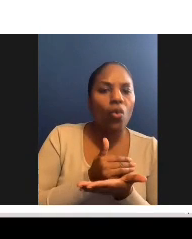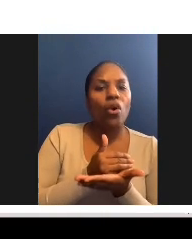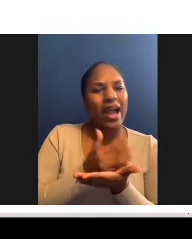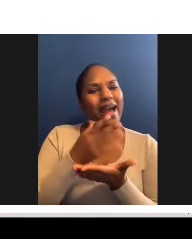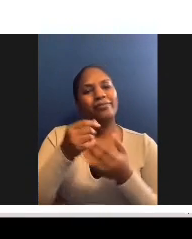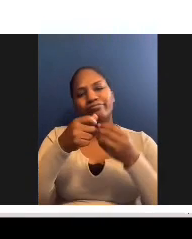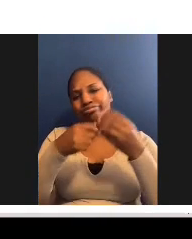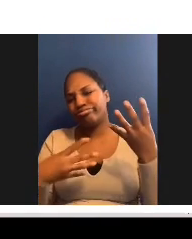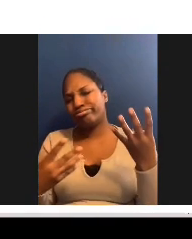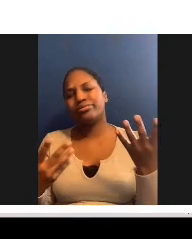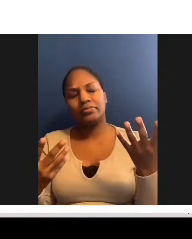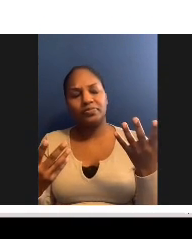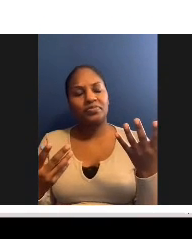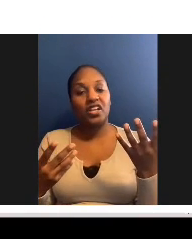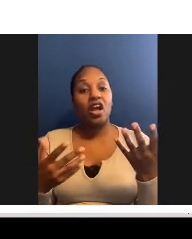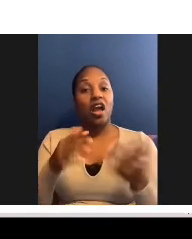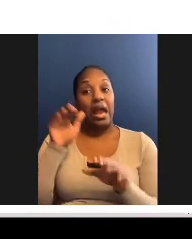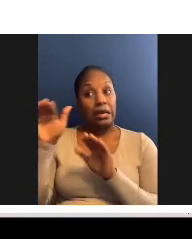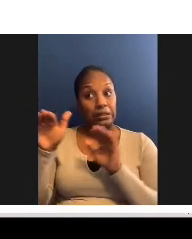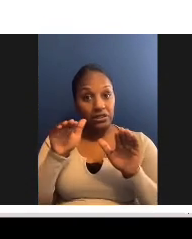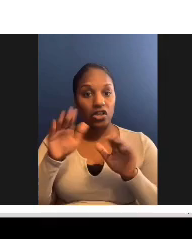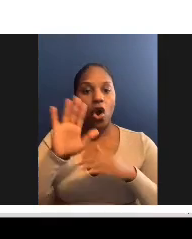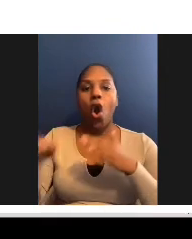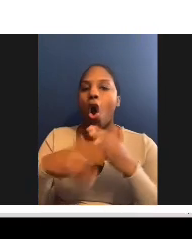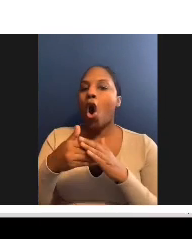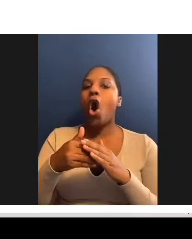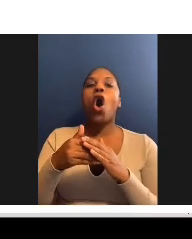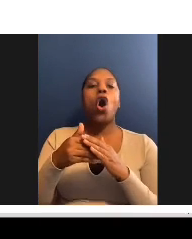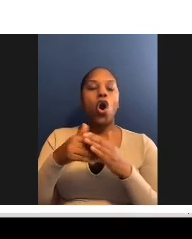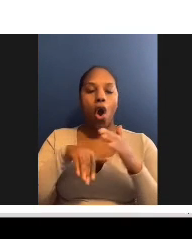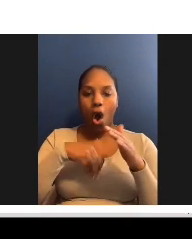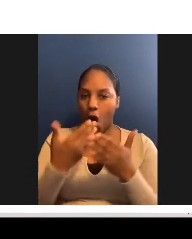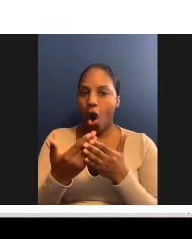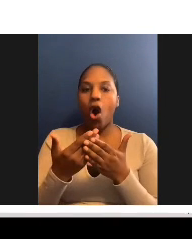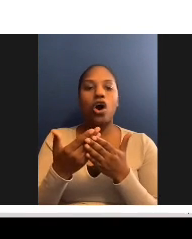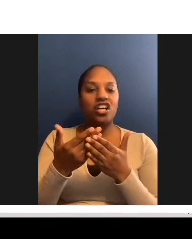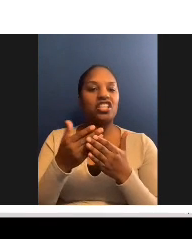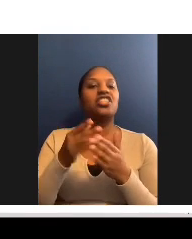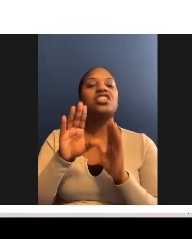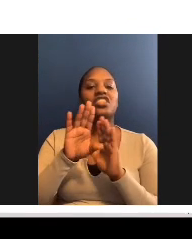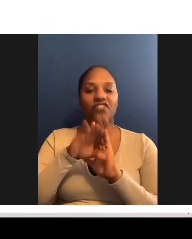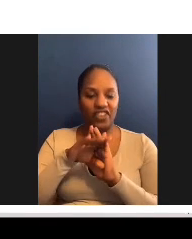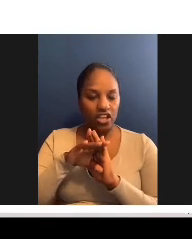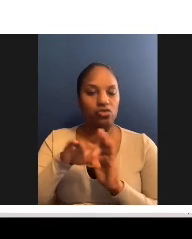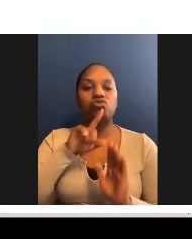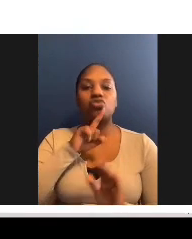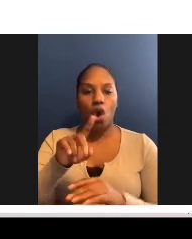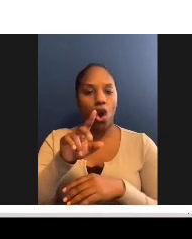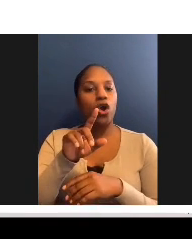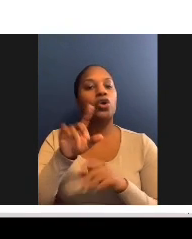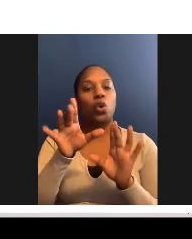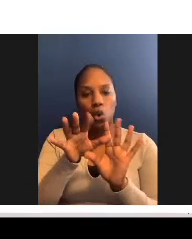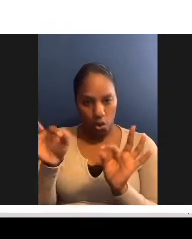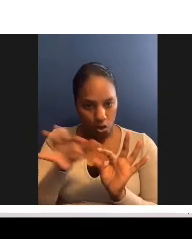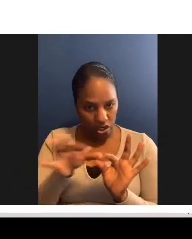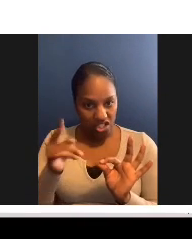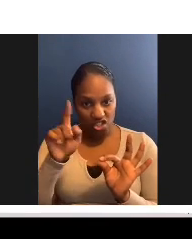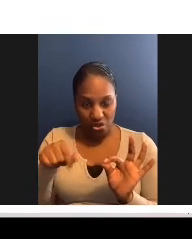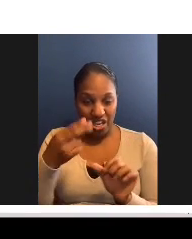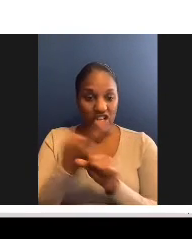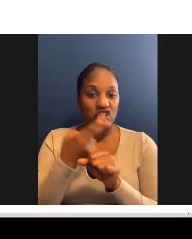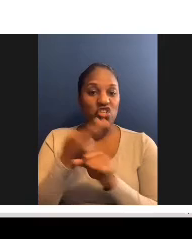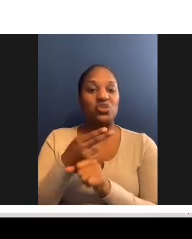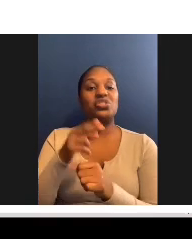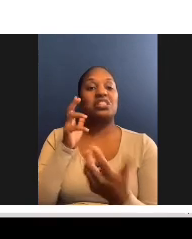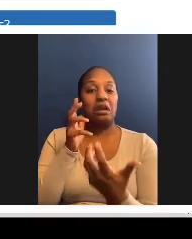as a reminder, all the videos have a text below that, and you can use that accommodations icon for that to